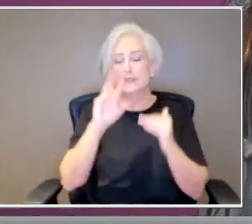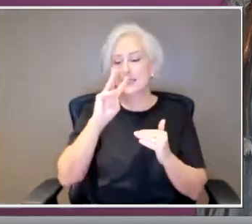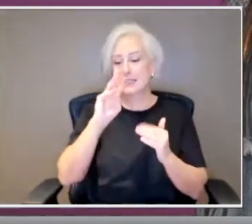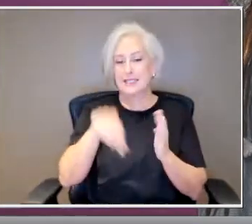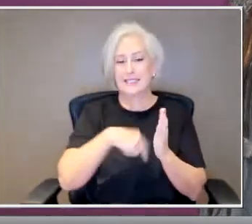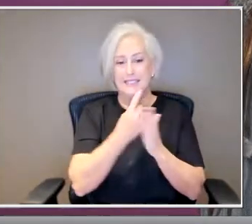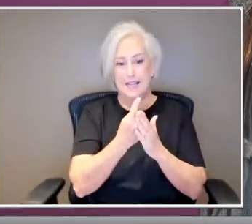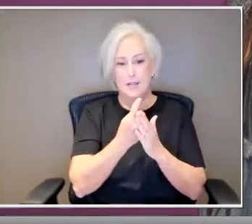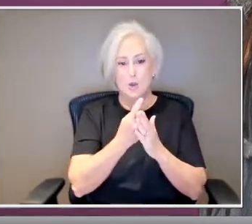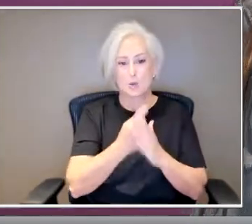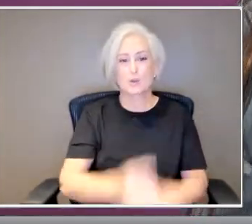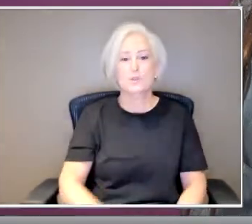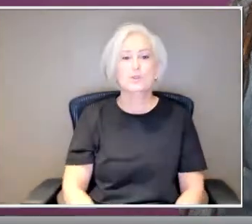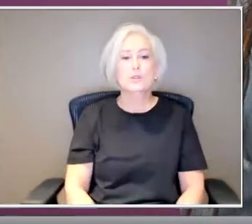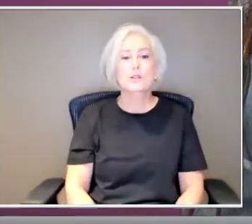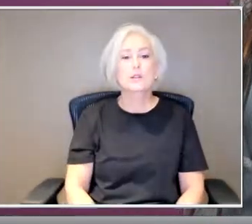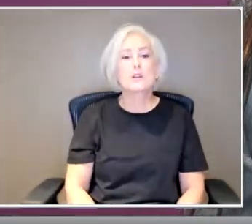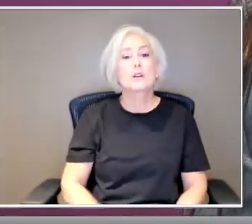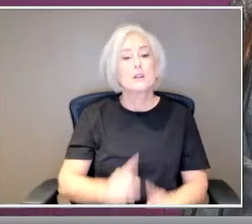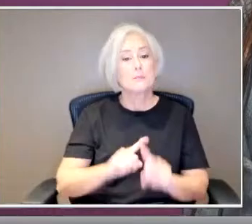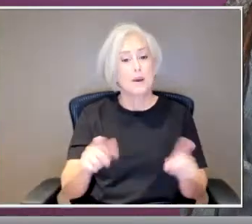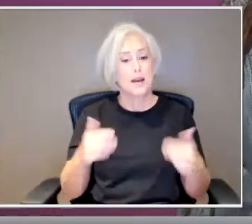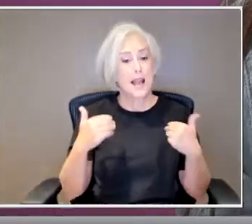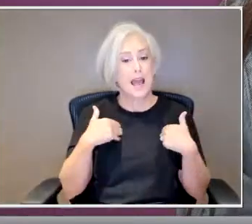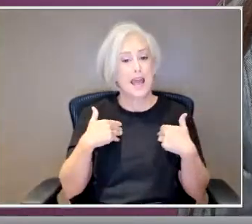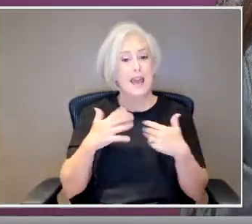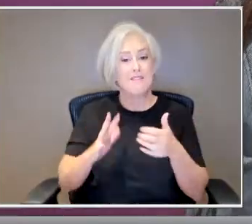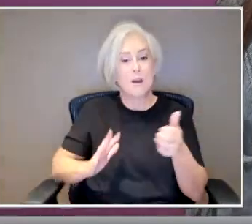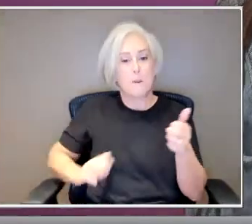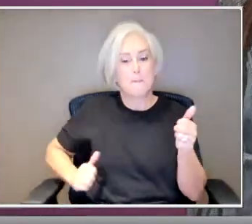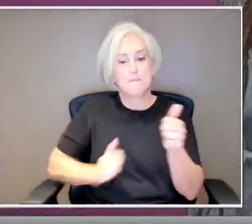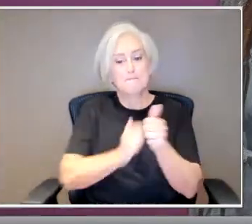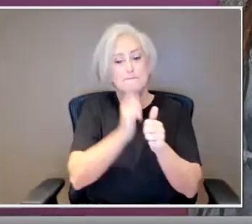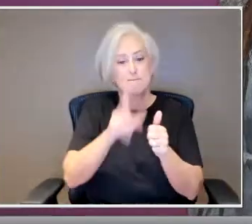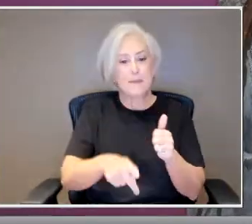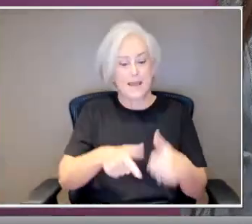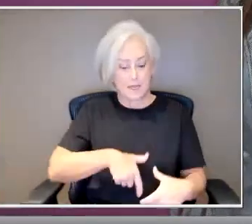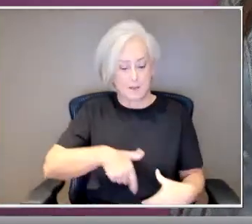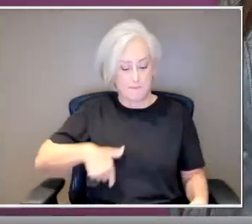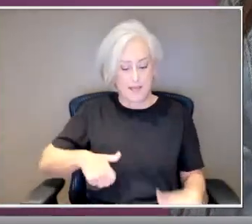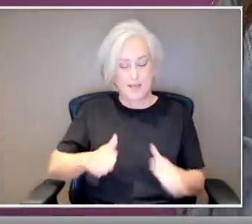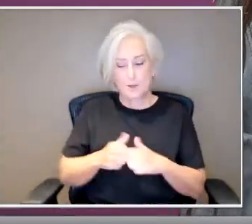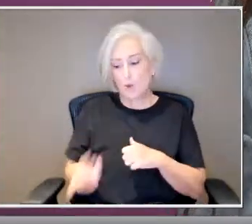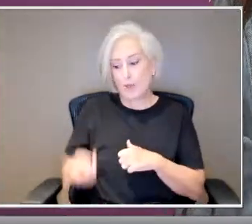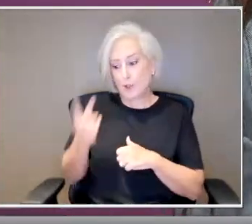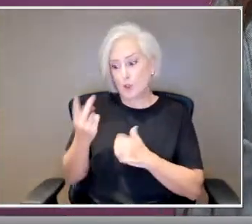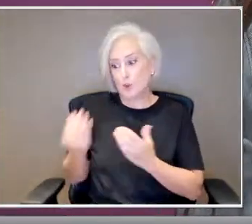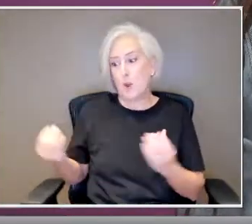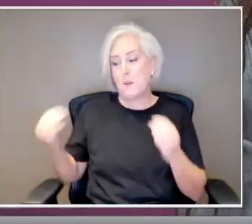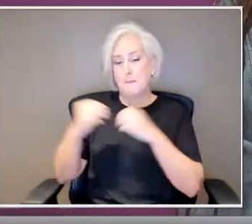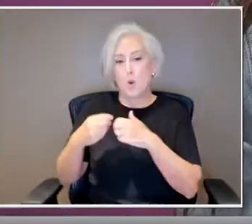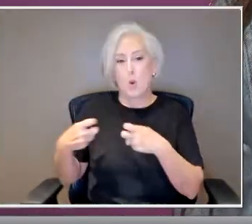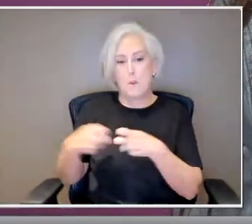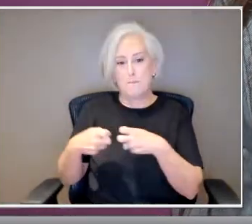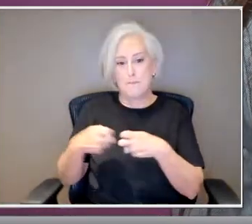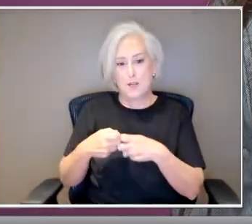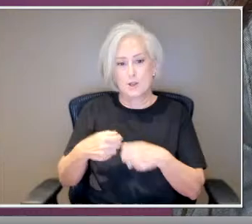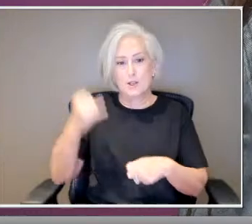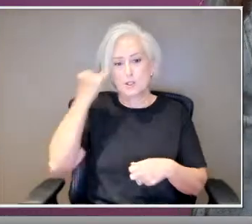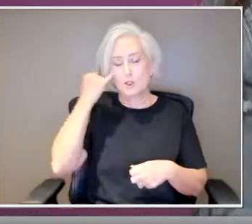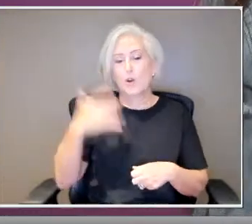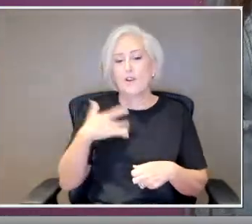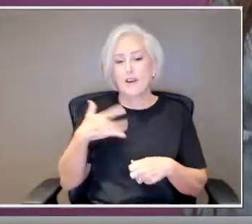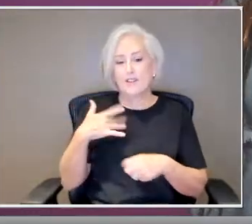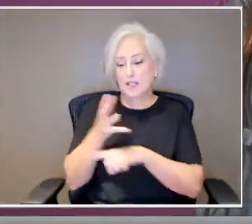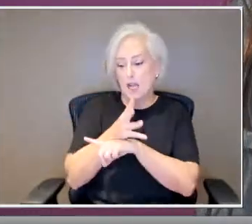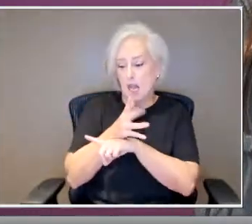maximum. But I have a backup bag which holds 2 extra batteries. And so if I feel like I'm going to be out, I also put like